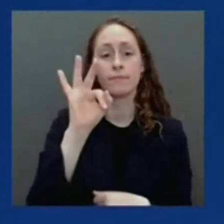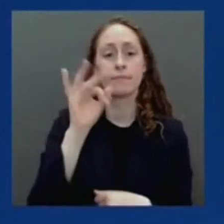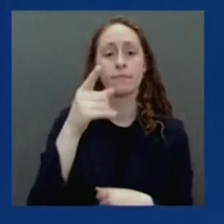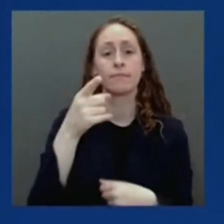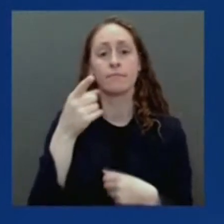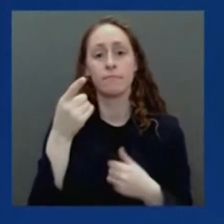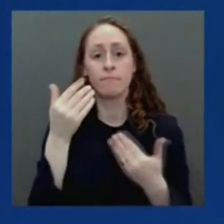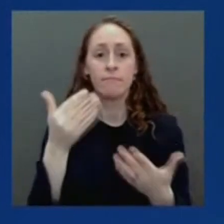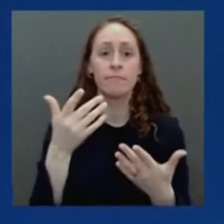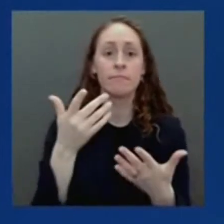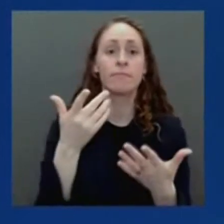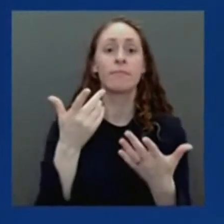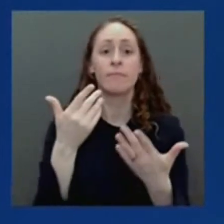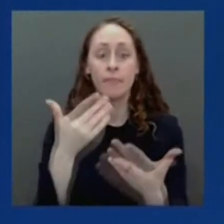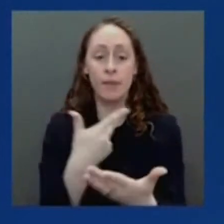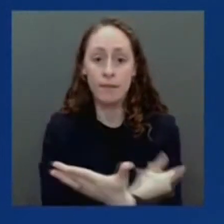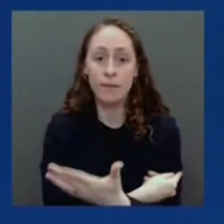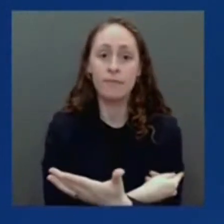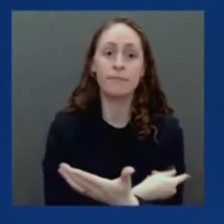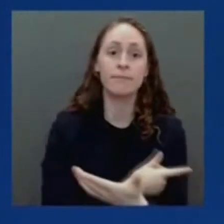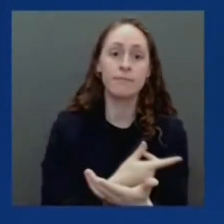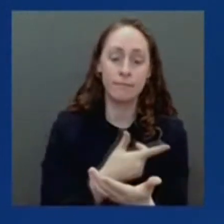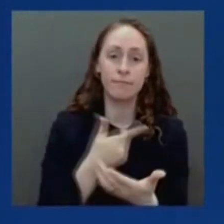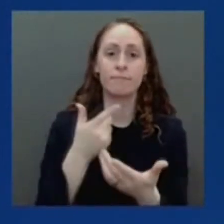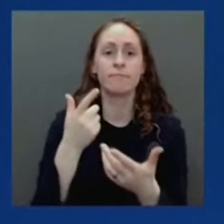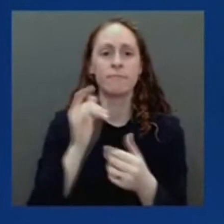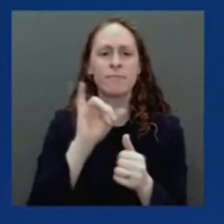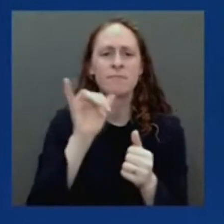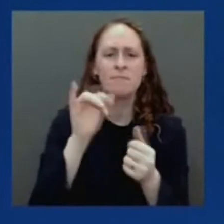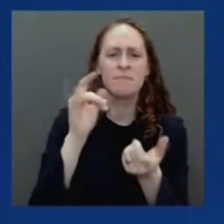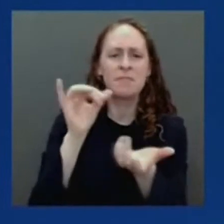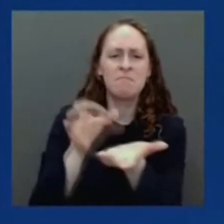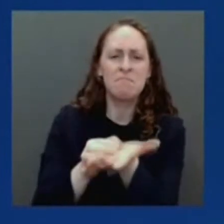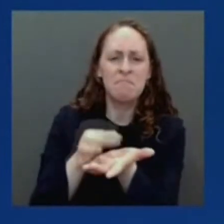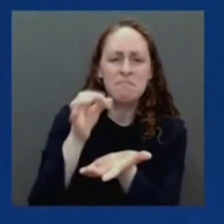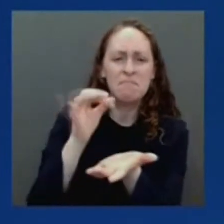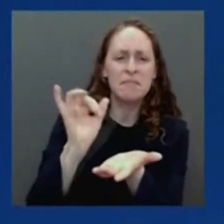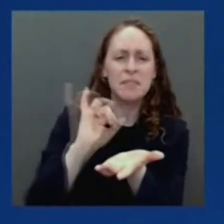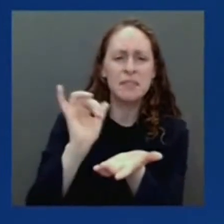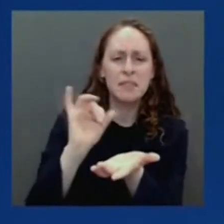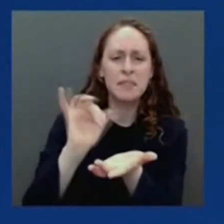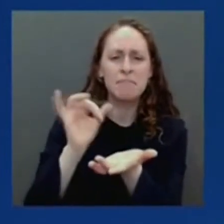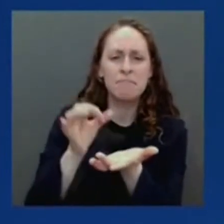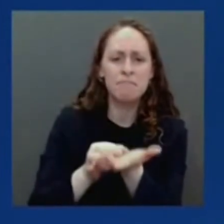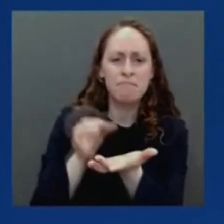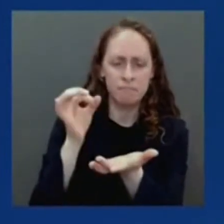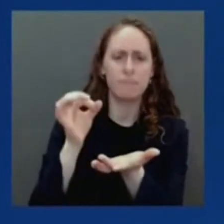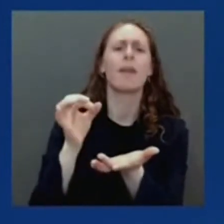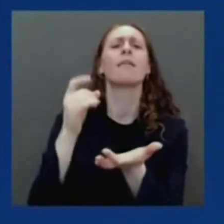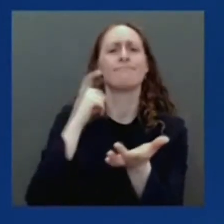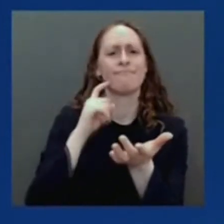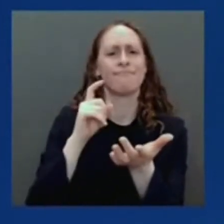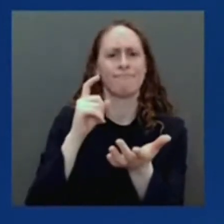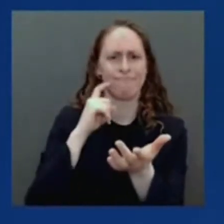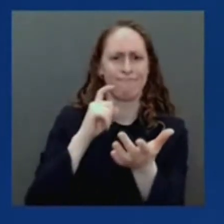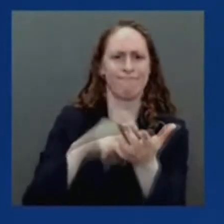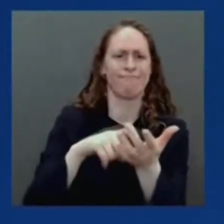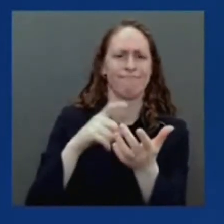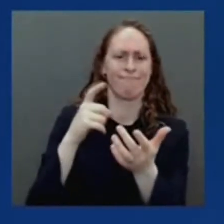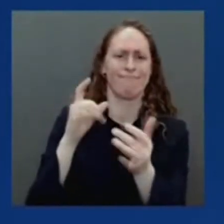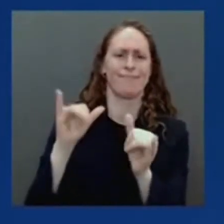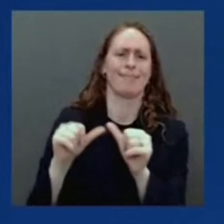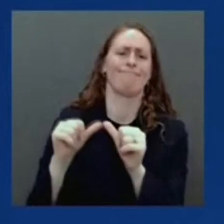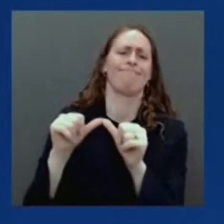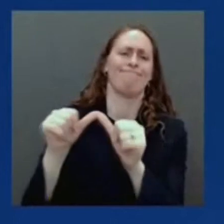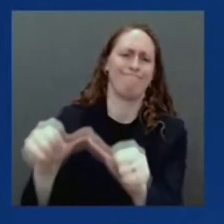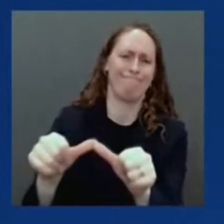So the only thing that we can do is to continue to come out with the data and to make sure the American public appreciates why it is